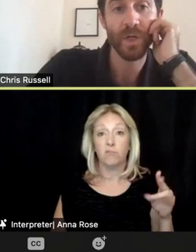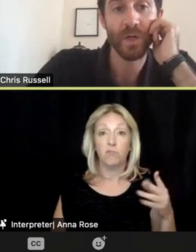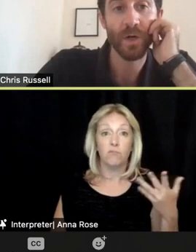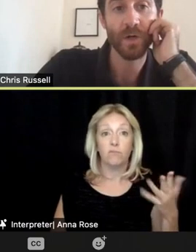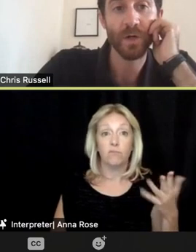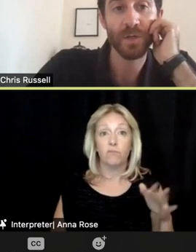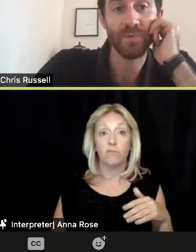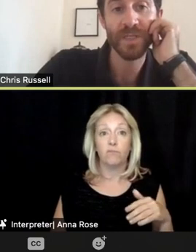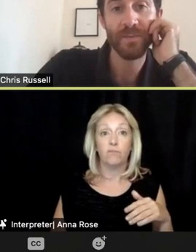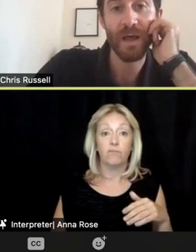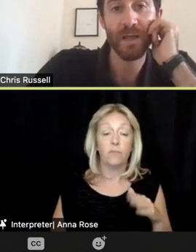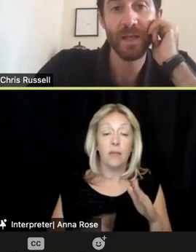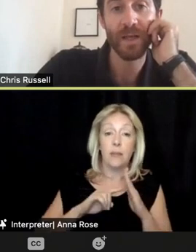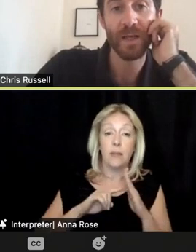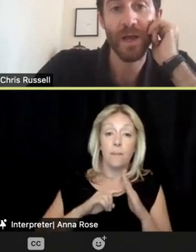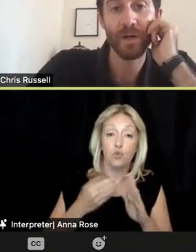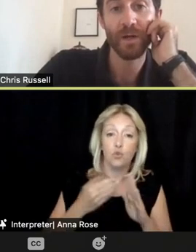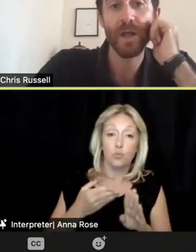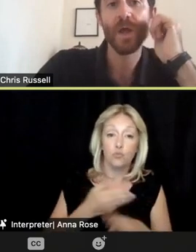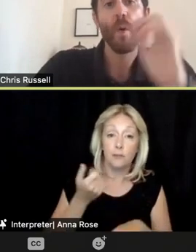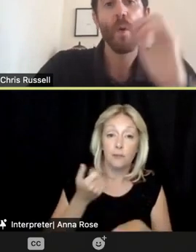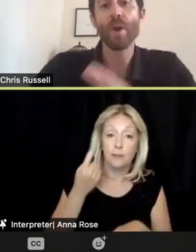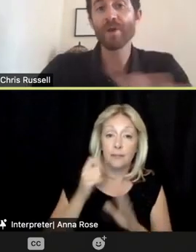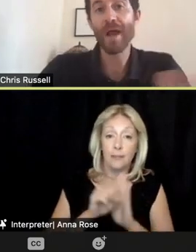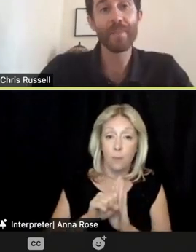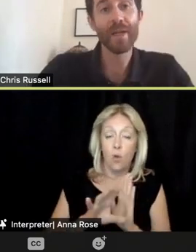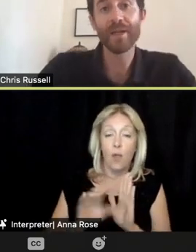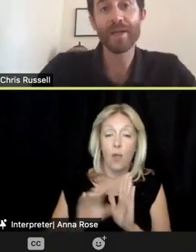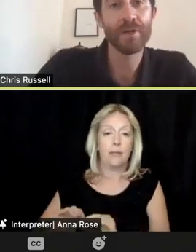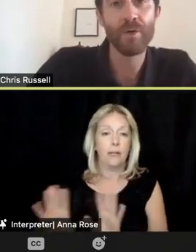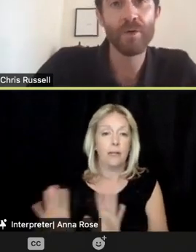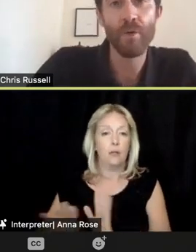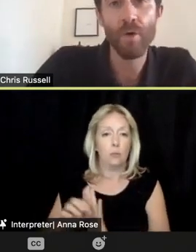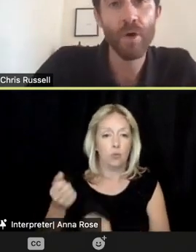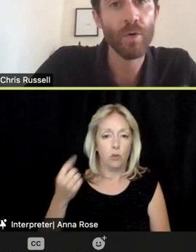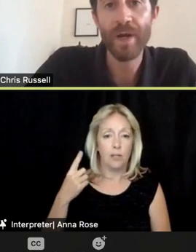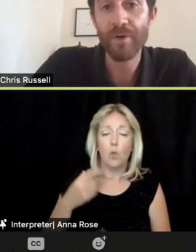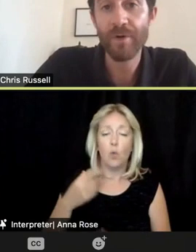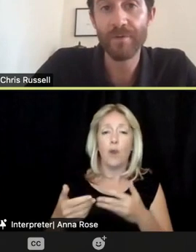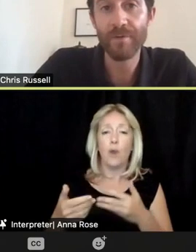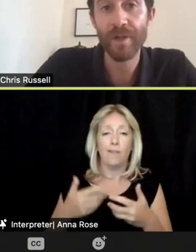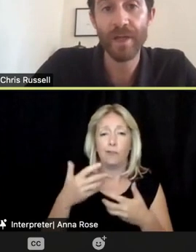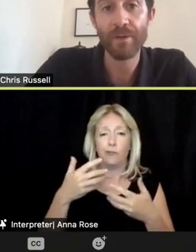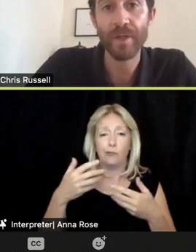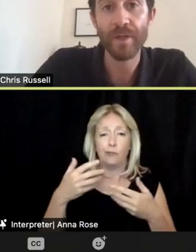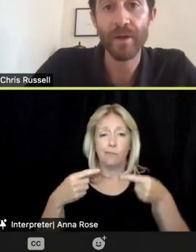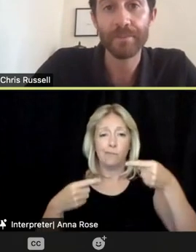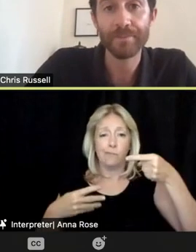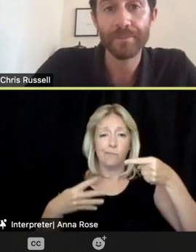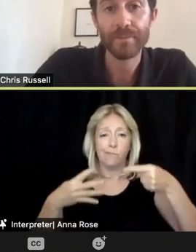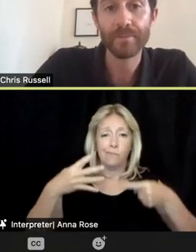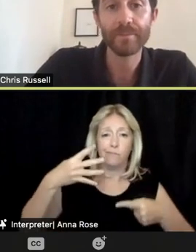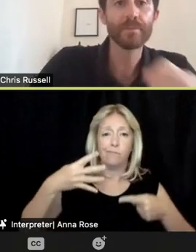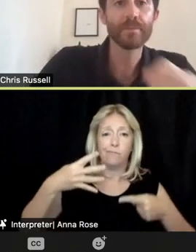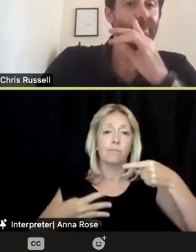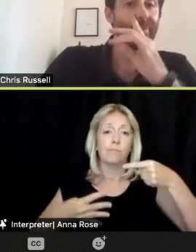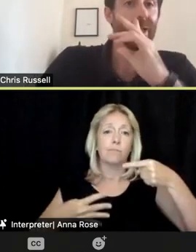in between emerging pre-symbolic and concrete. Whatever combination or whatever you're filling out there,